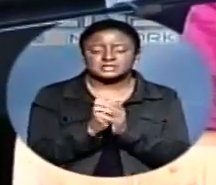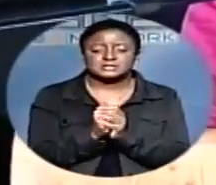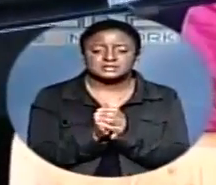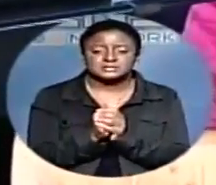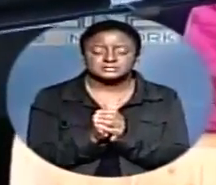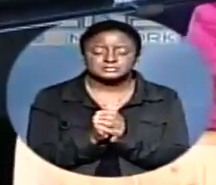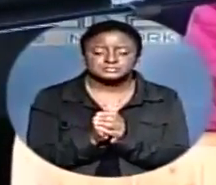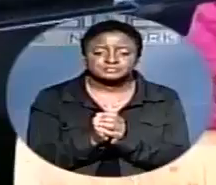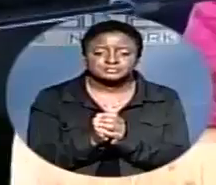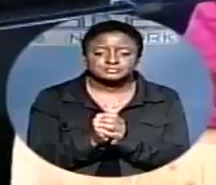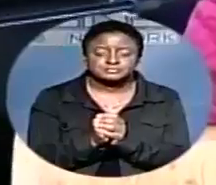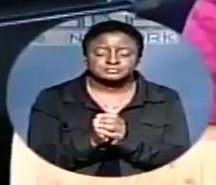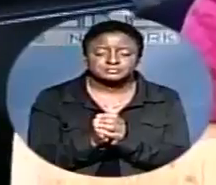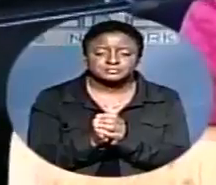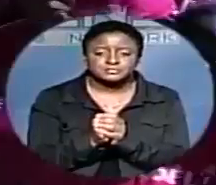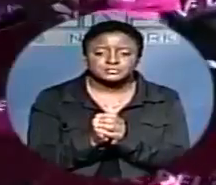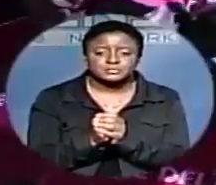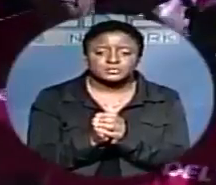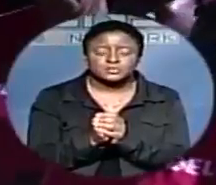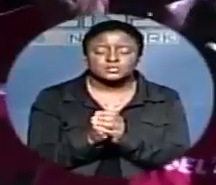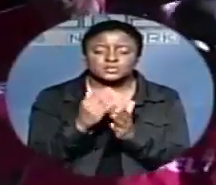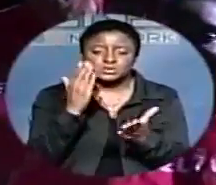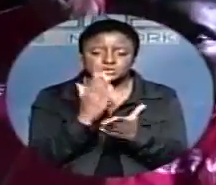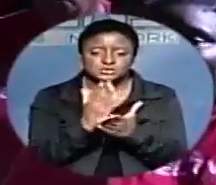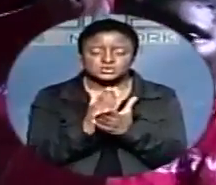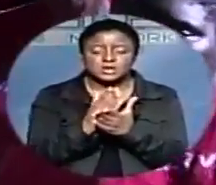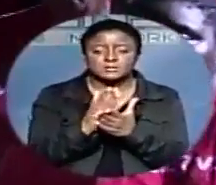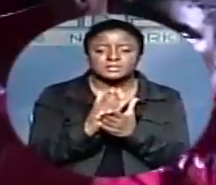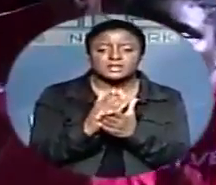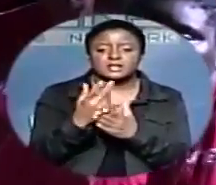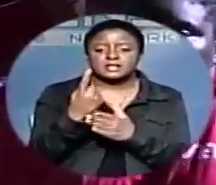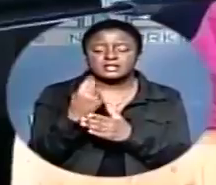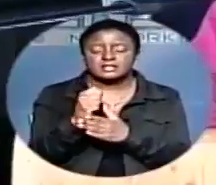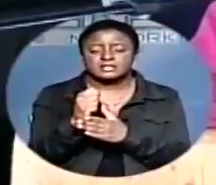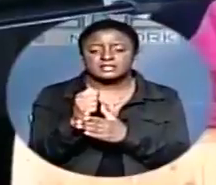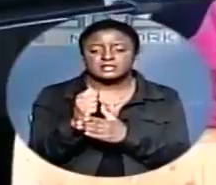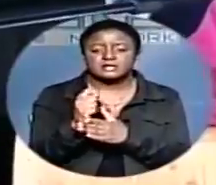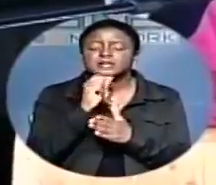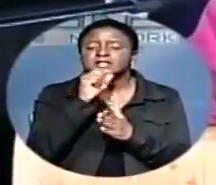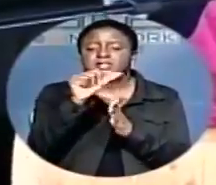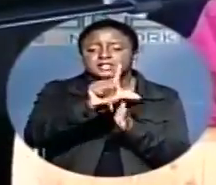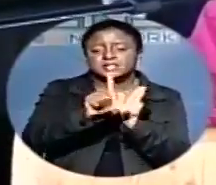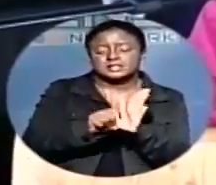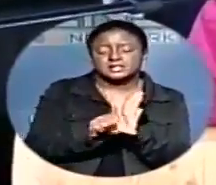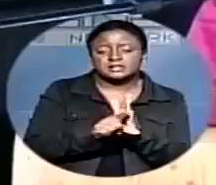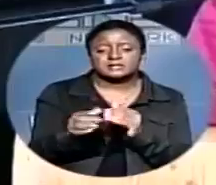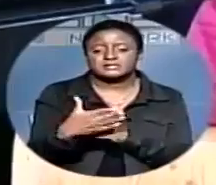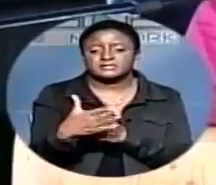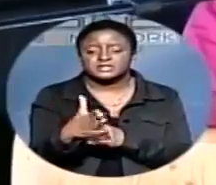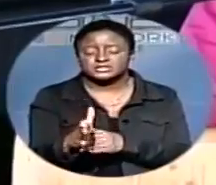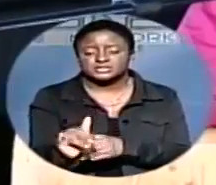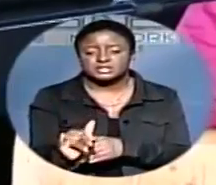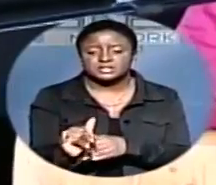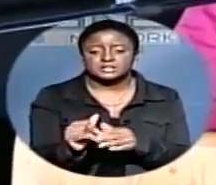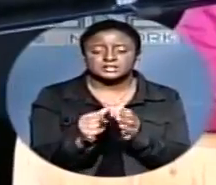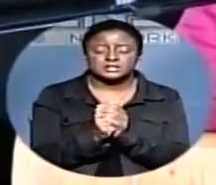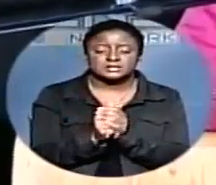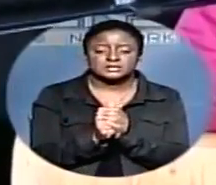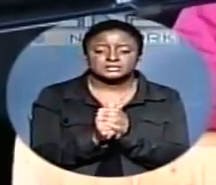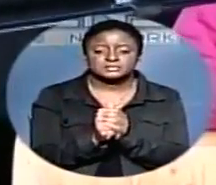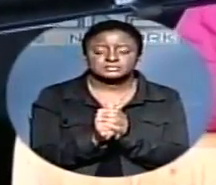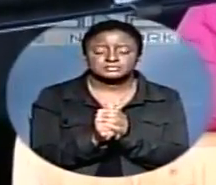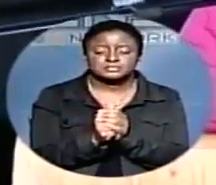poaching resources from our territorial waters. We've agreed that substantive discussions will take place following both